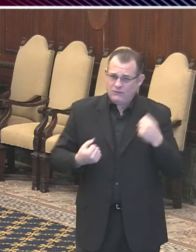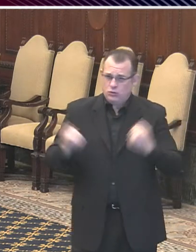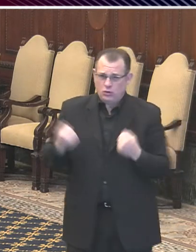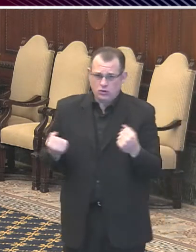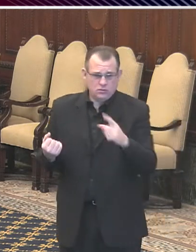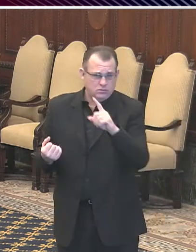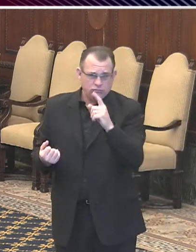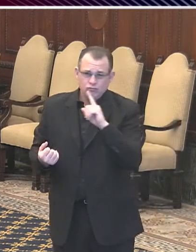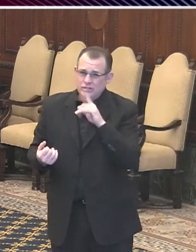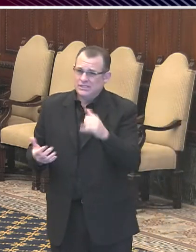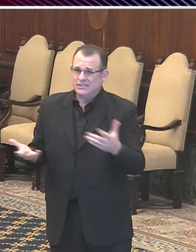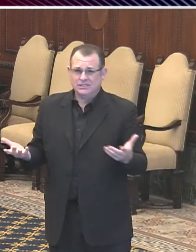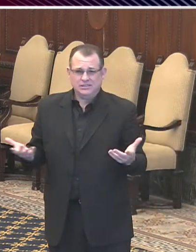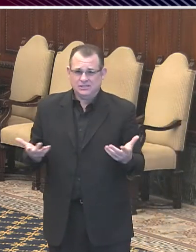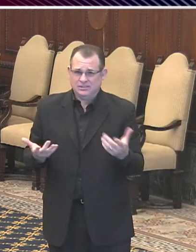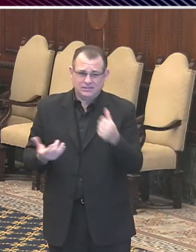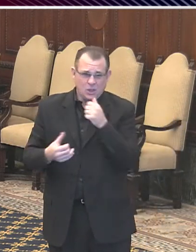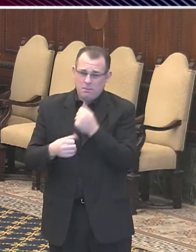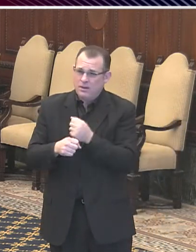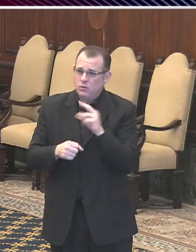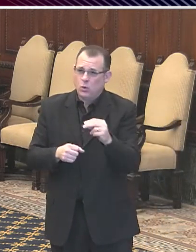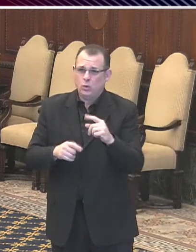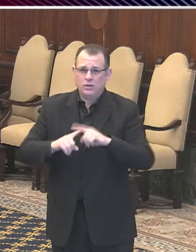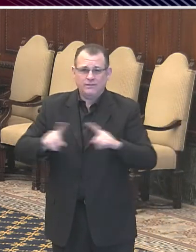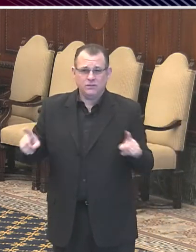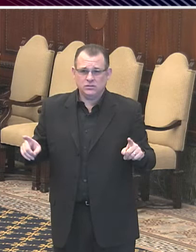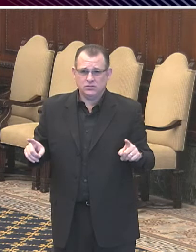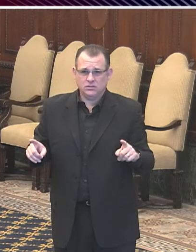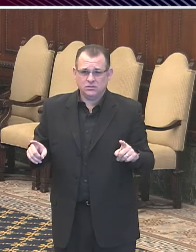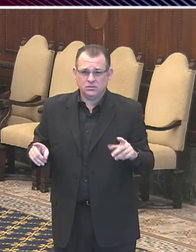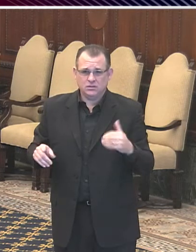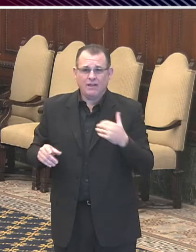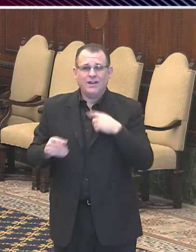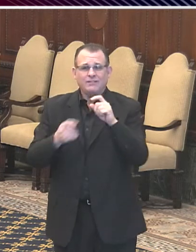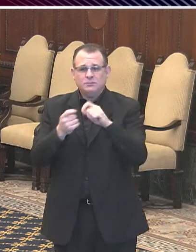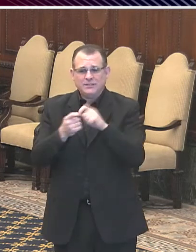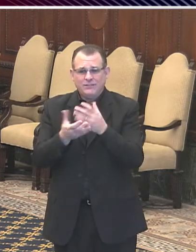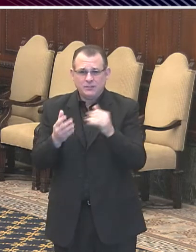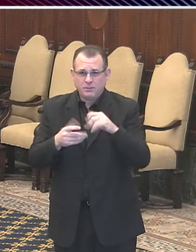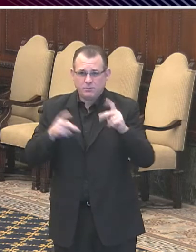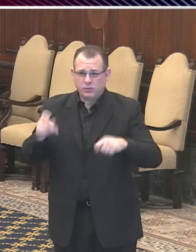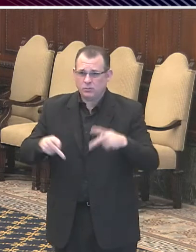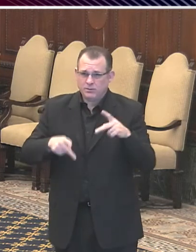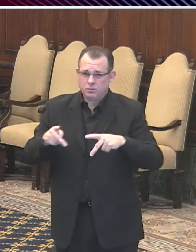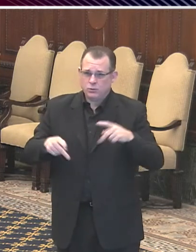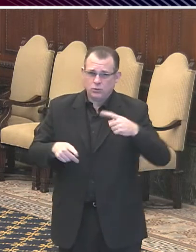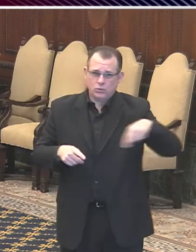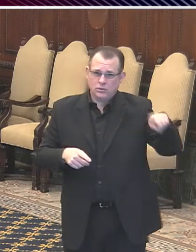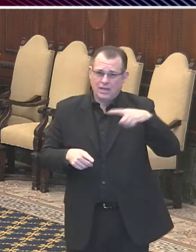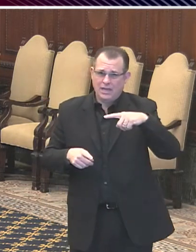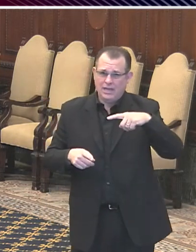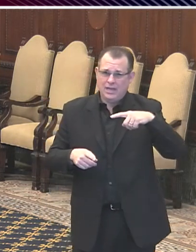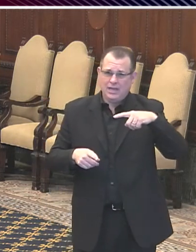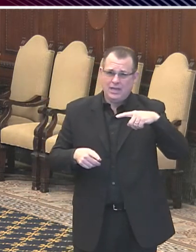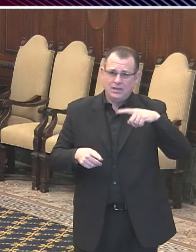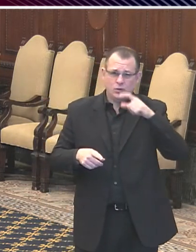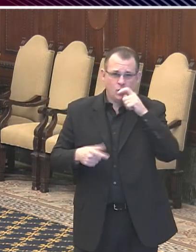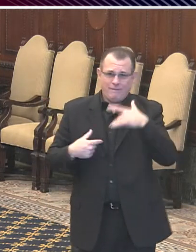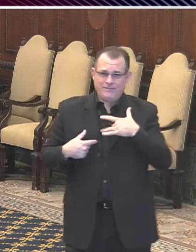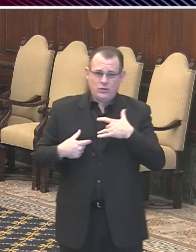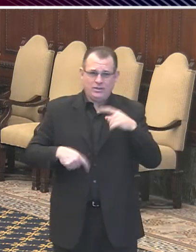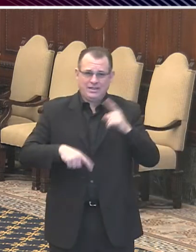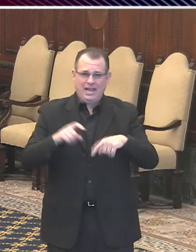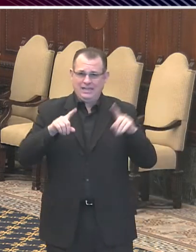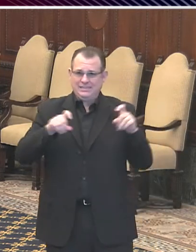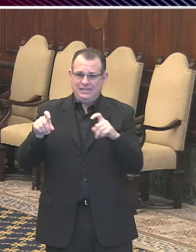to testing. If there are specifics about these people, you talk about a category of people who you feel can't get tested, they'll let